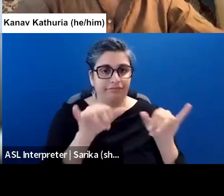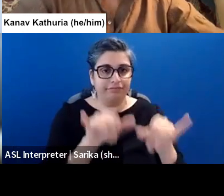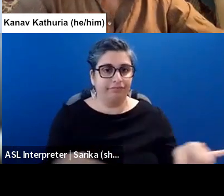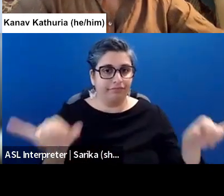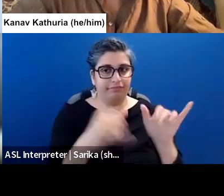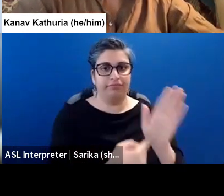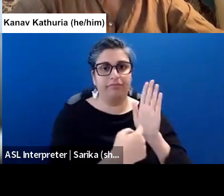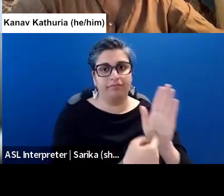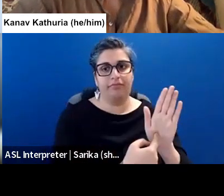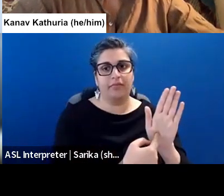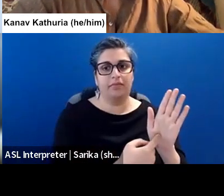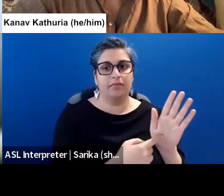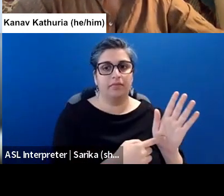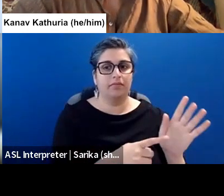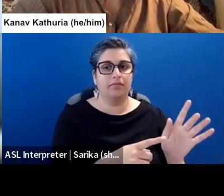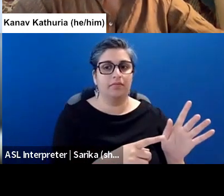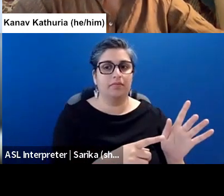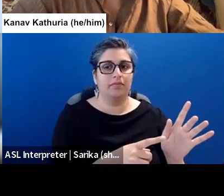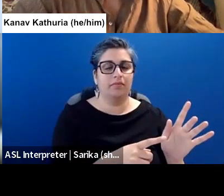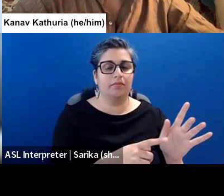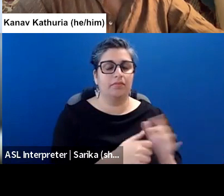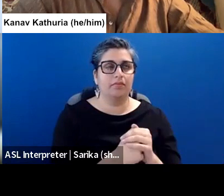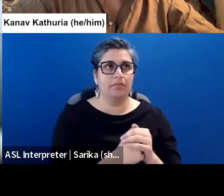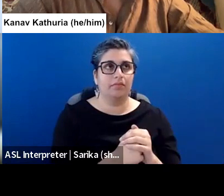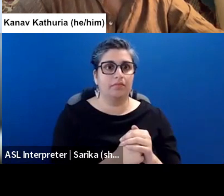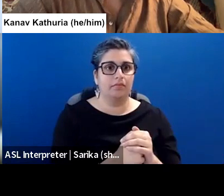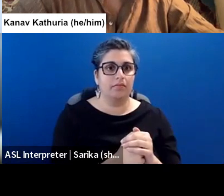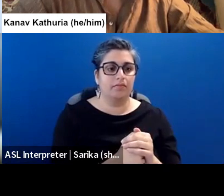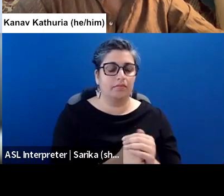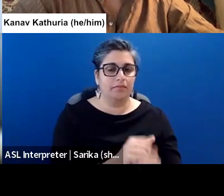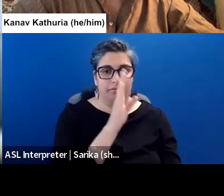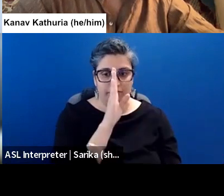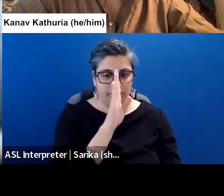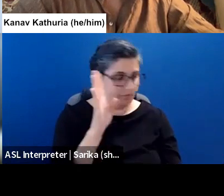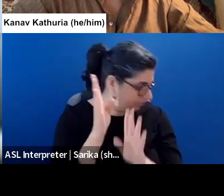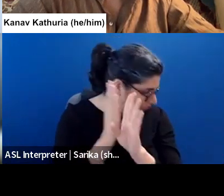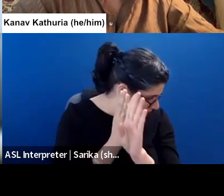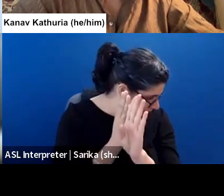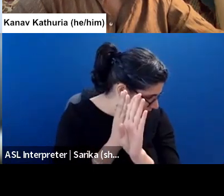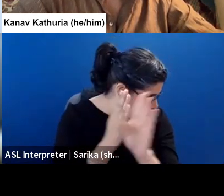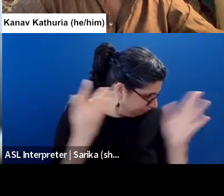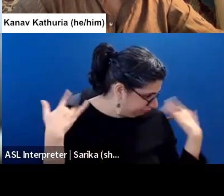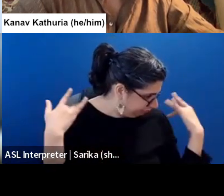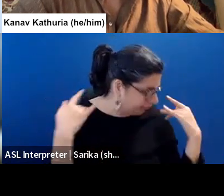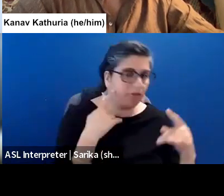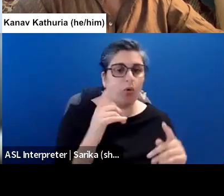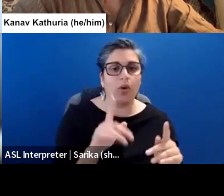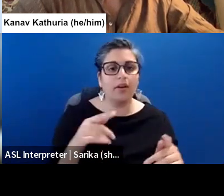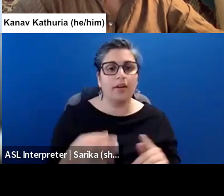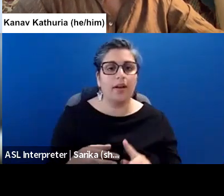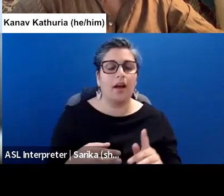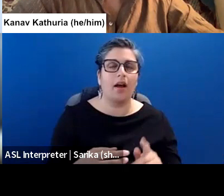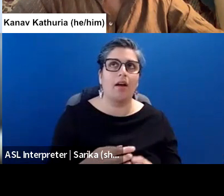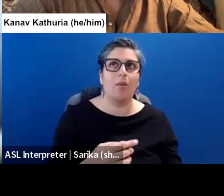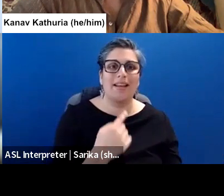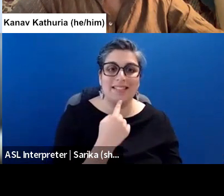show that they were deliberately indifferent to a serious medical need. And what the